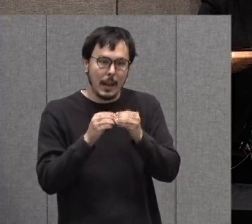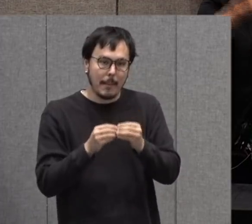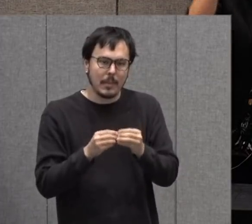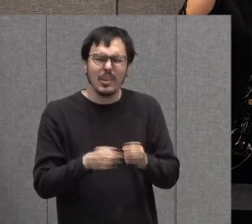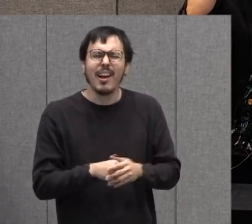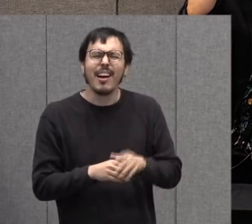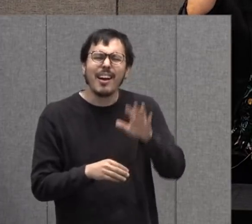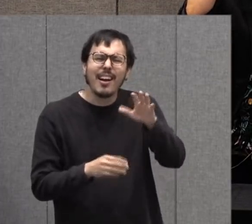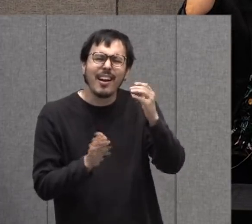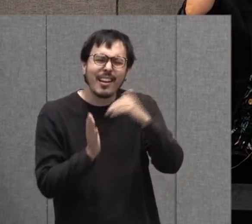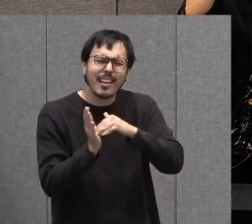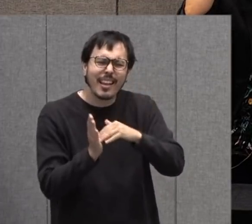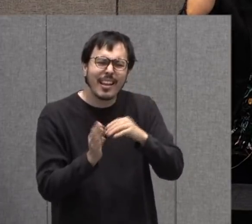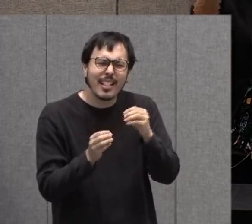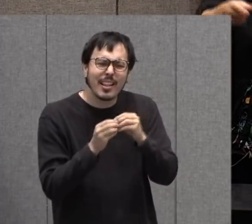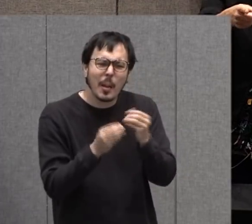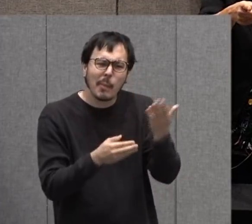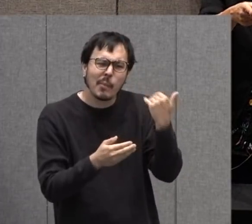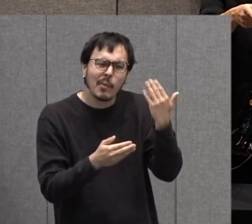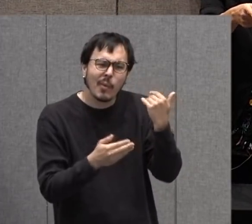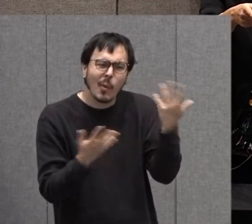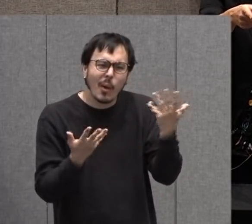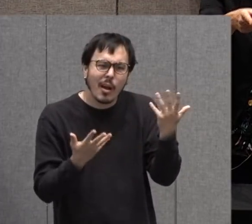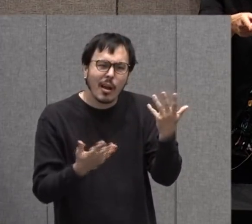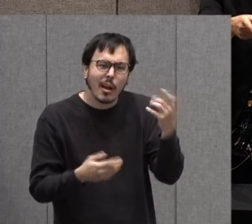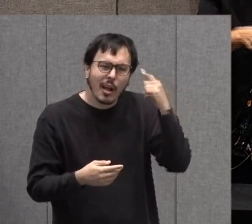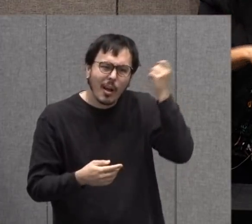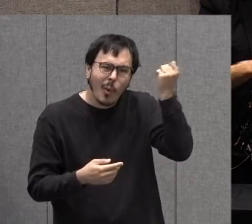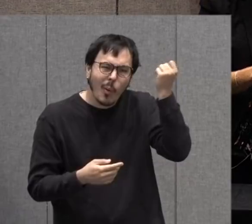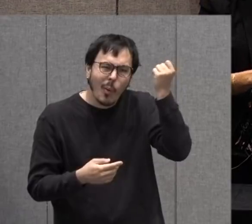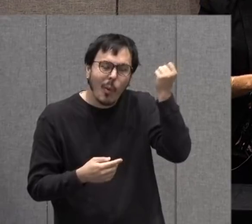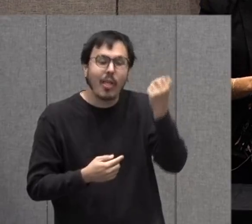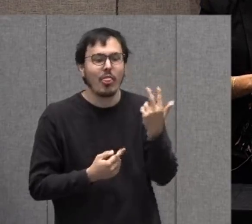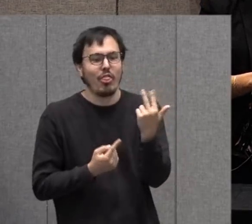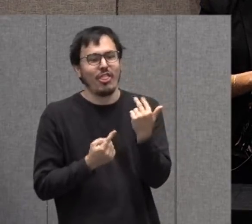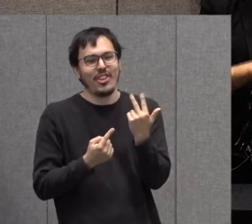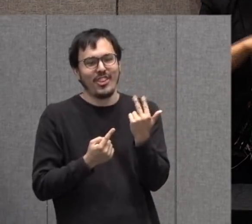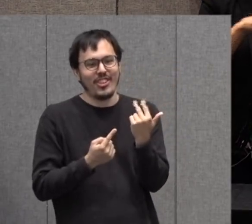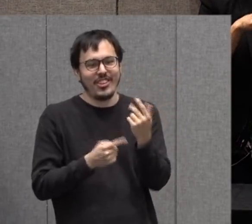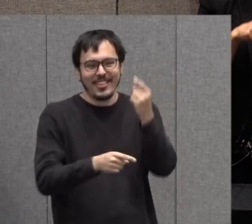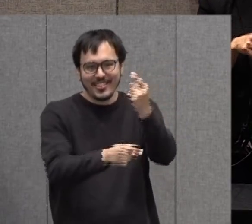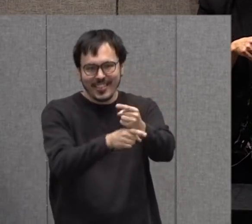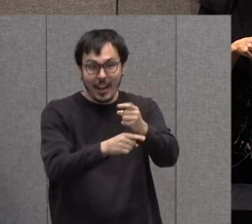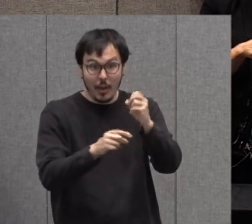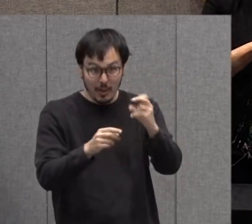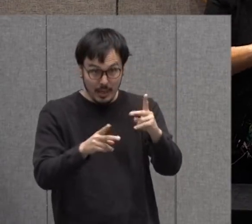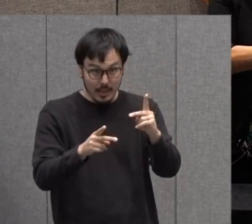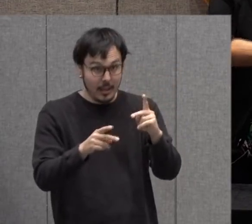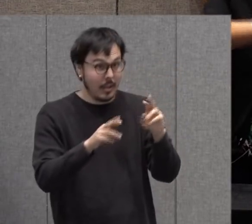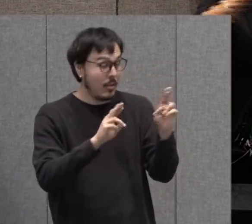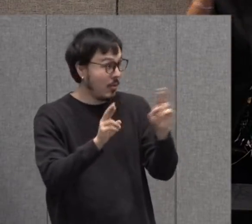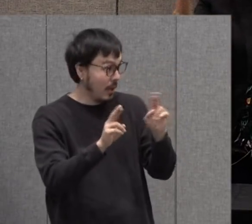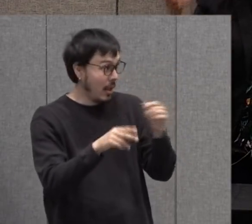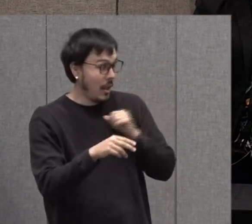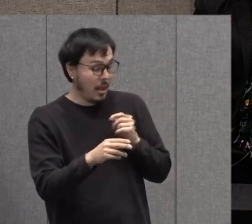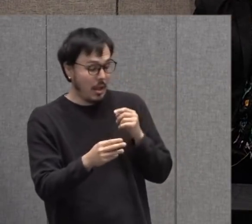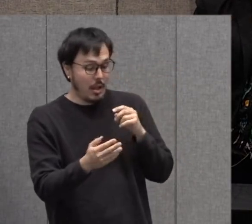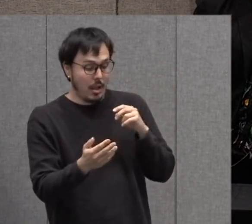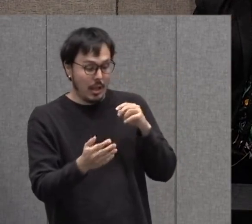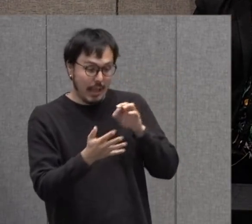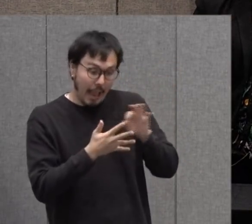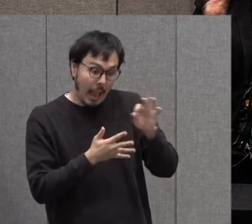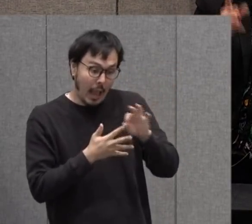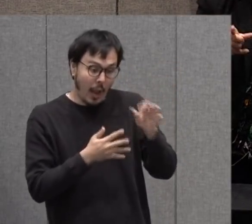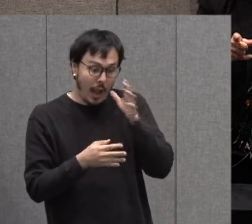what was our number again in our brain? 13. You're right. Okay, are you ready? When I count them, I'm going to move the crayons to the